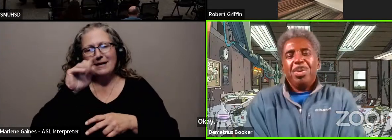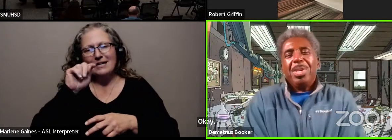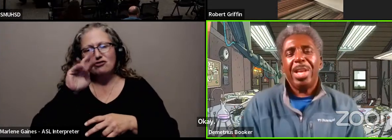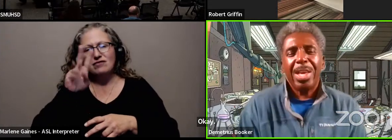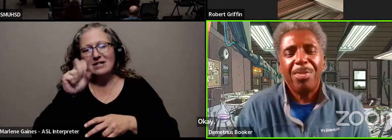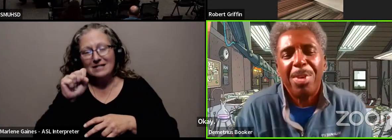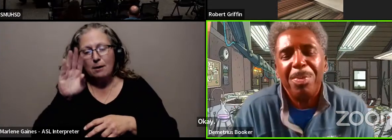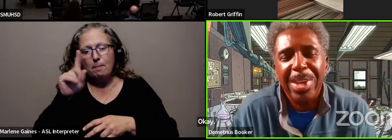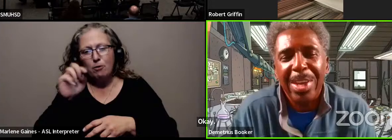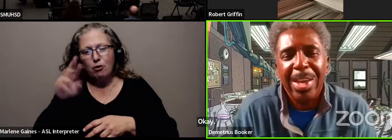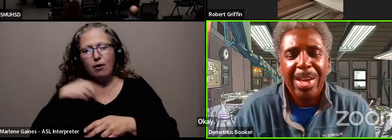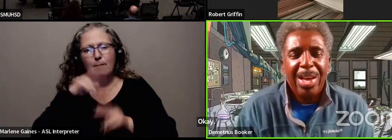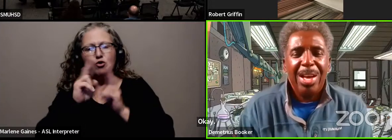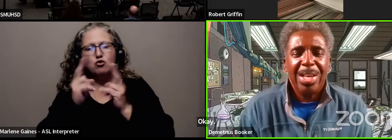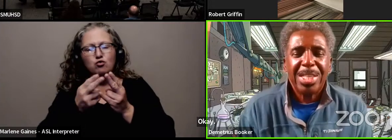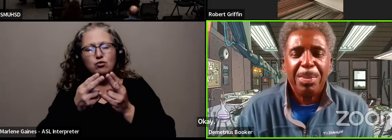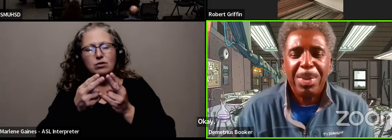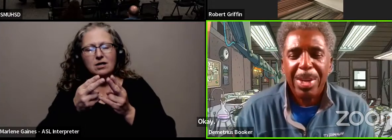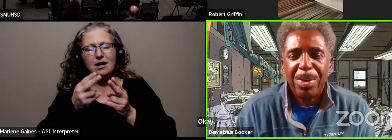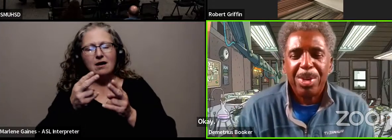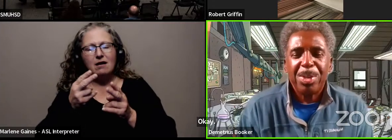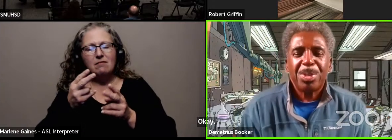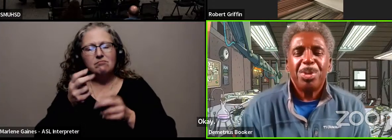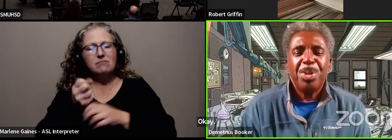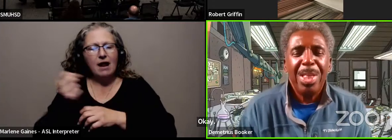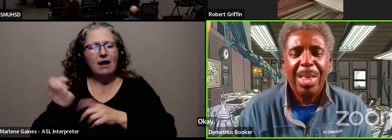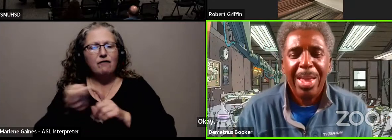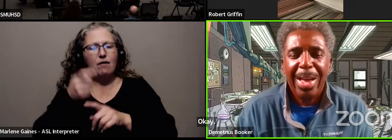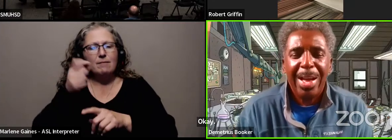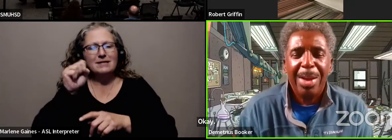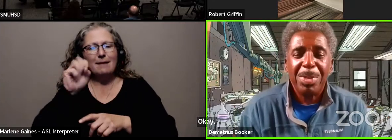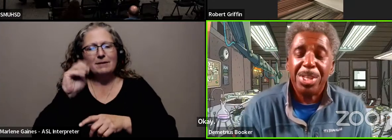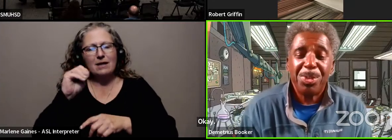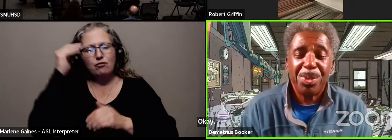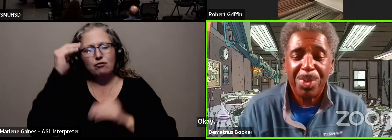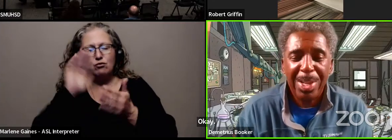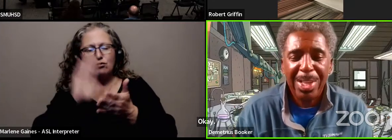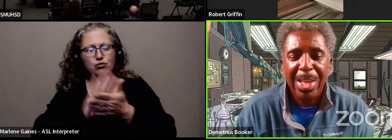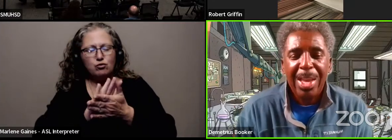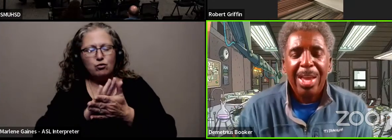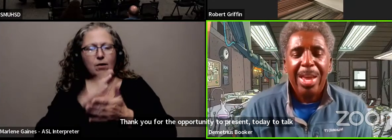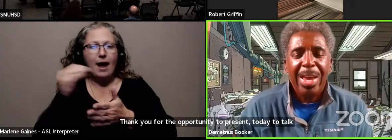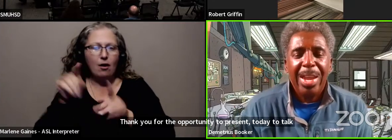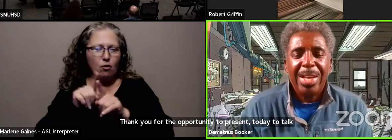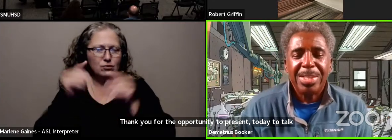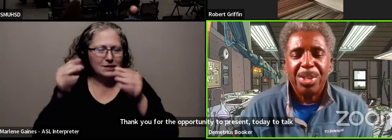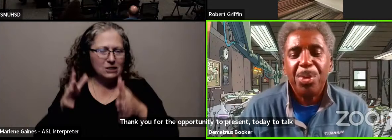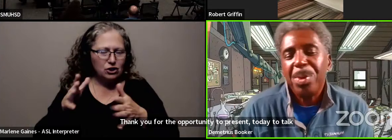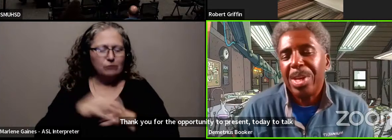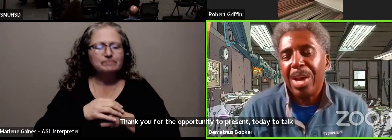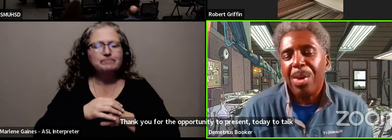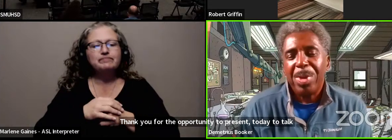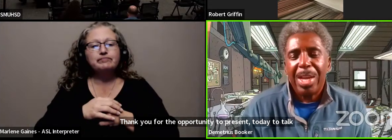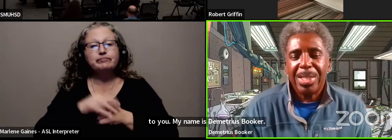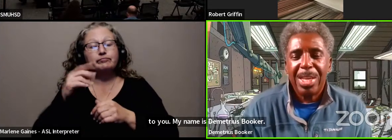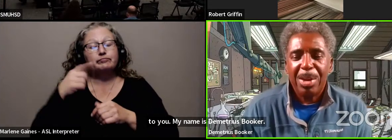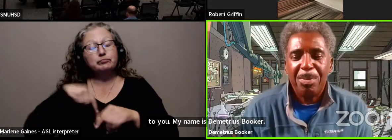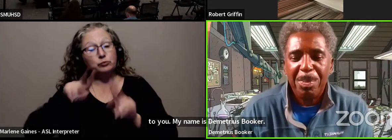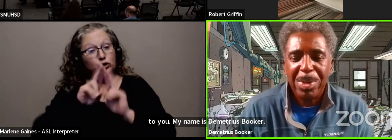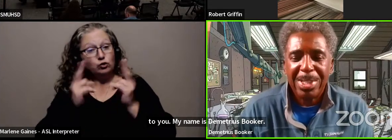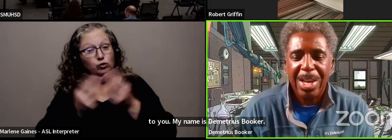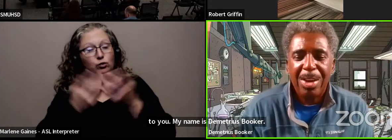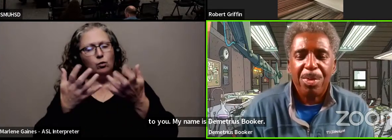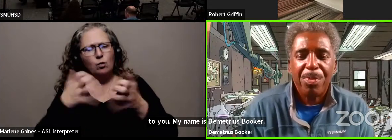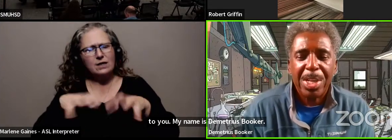a union delegate from the San Mateo Adult School. I'm a teacher as well. And as a union, we'd like to